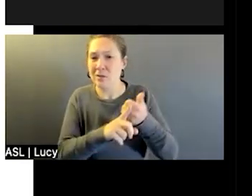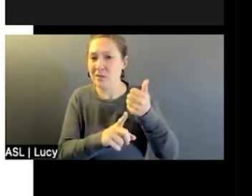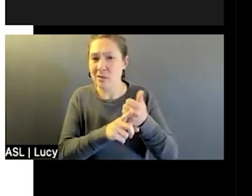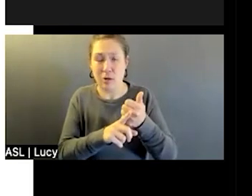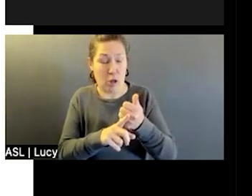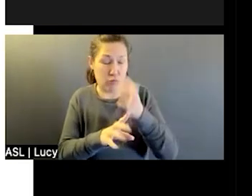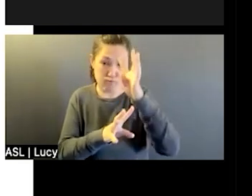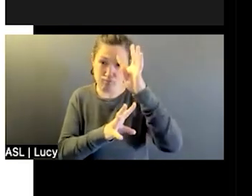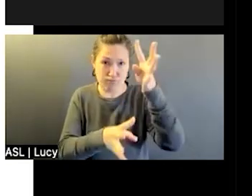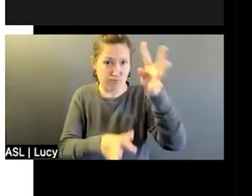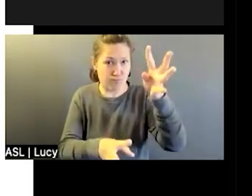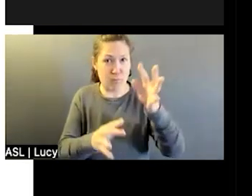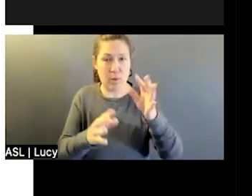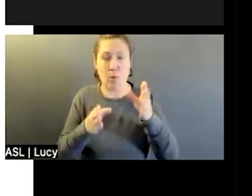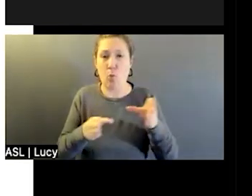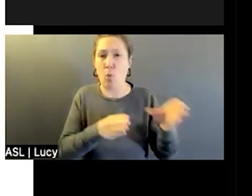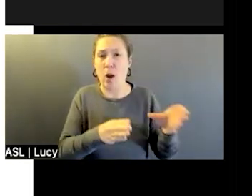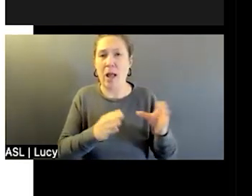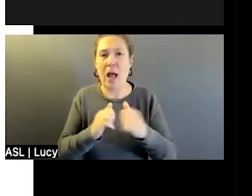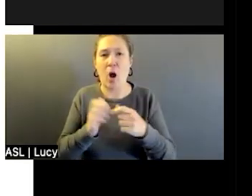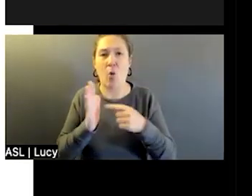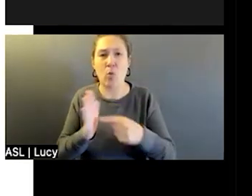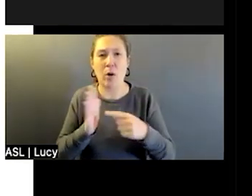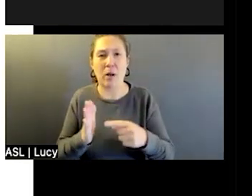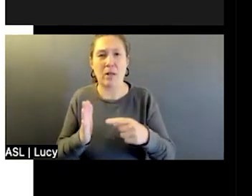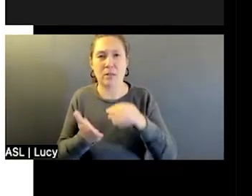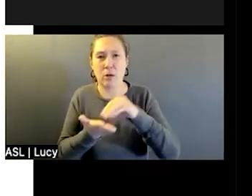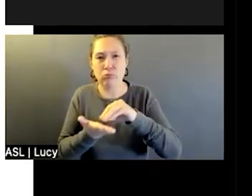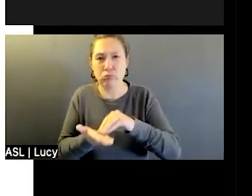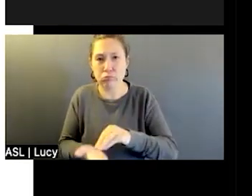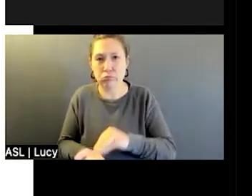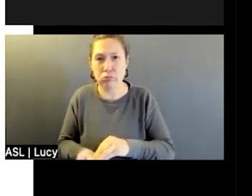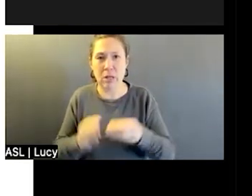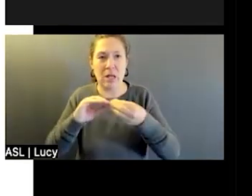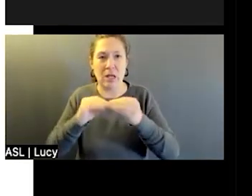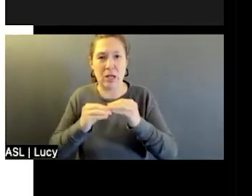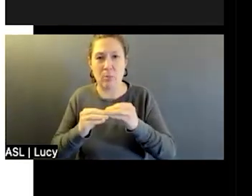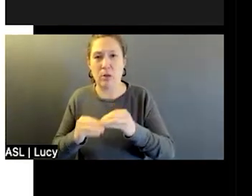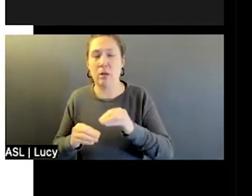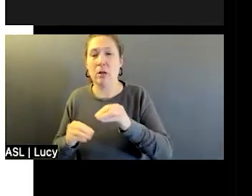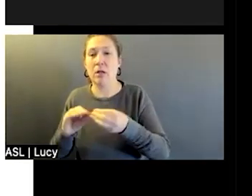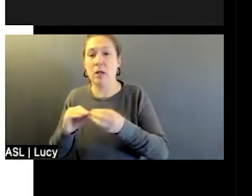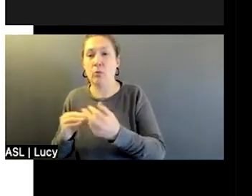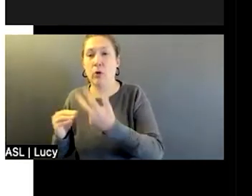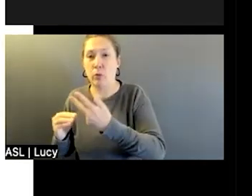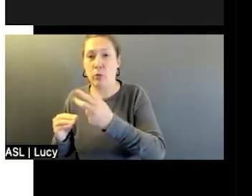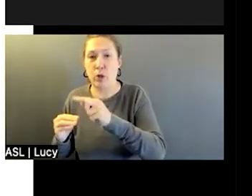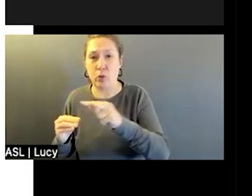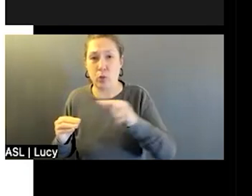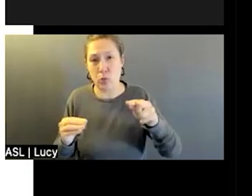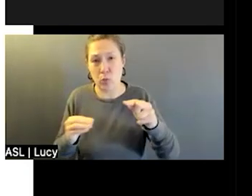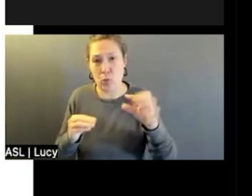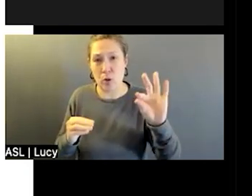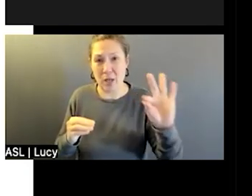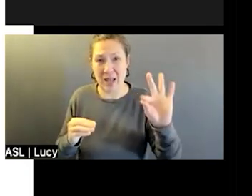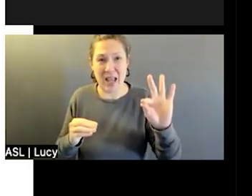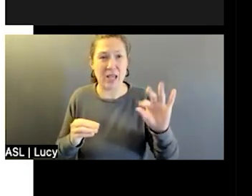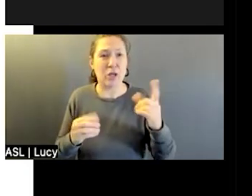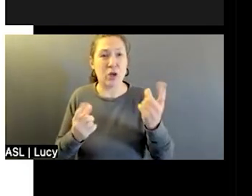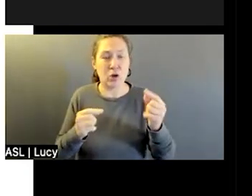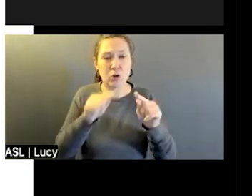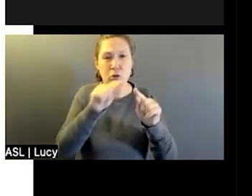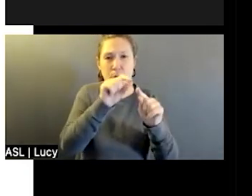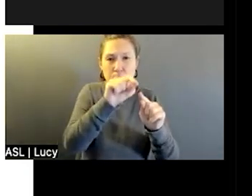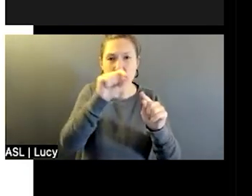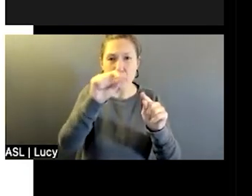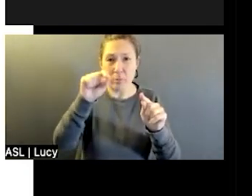representations, all the other codings of the other digits from 3 to 9, just moving the small-headed pin clockwise,